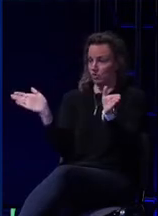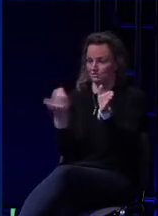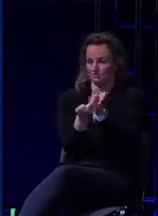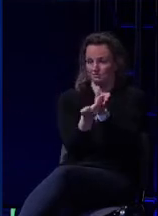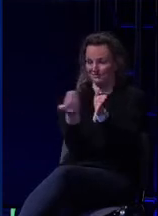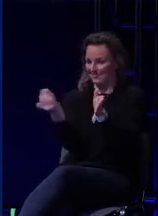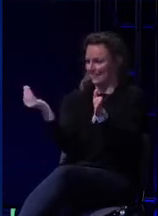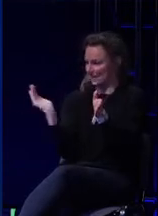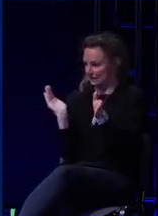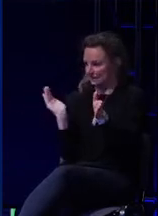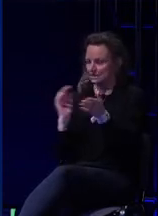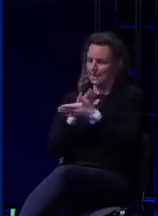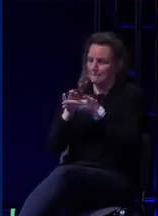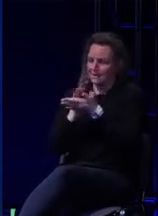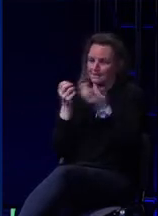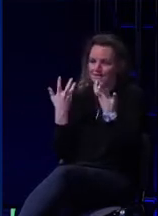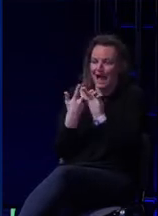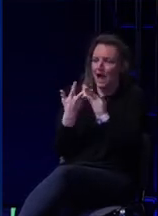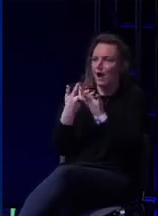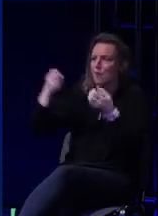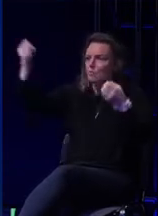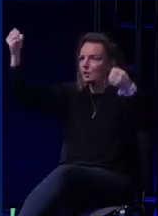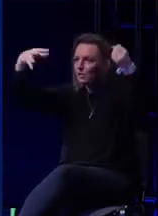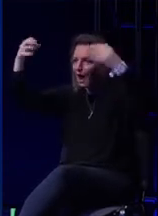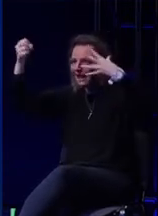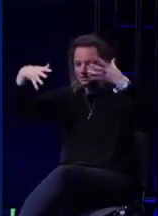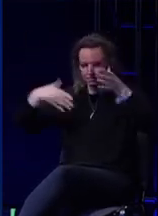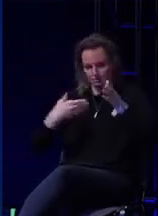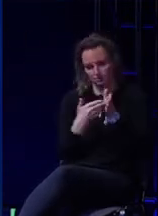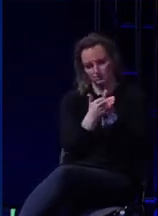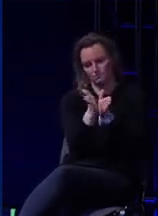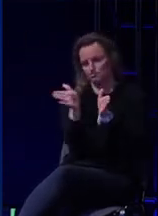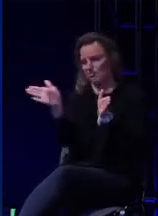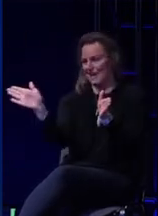spreads and diffracts and refracts and it just gets all nice and smudged and munged around the